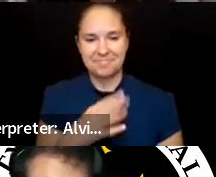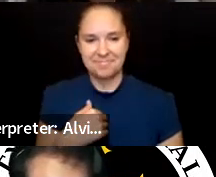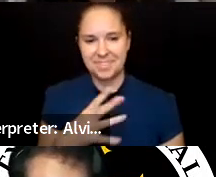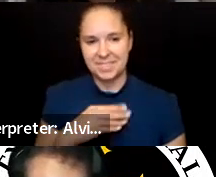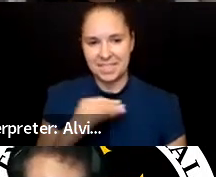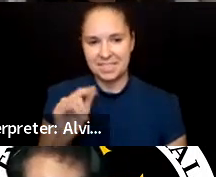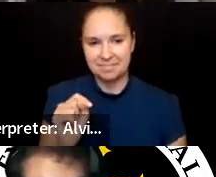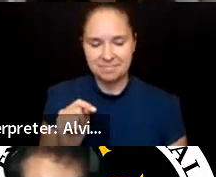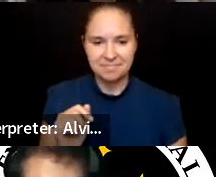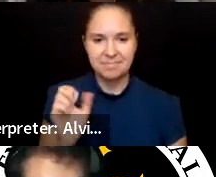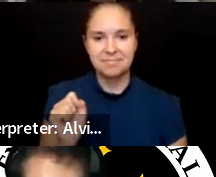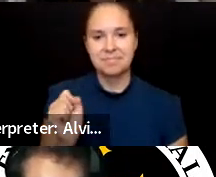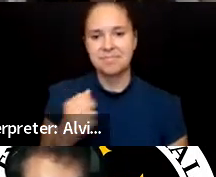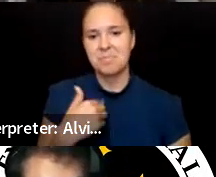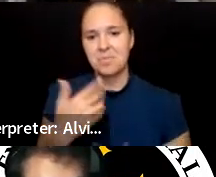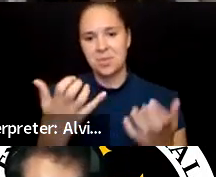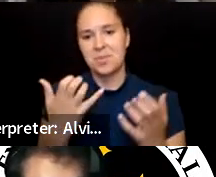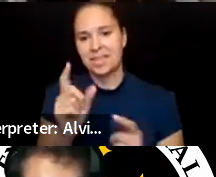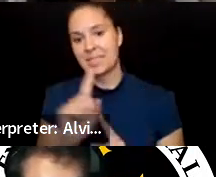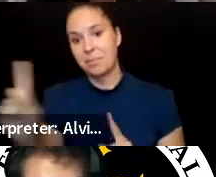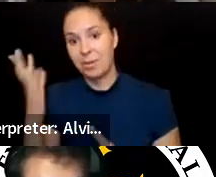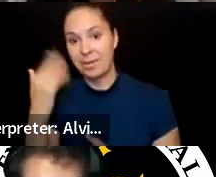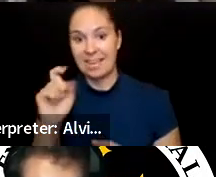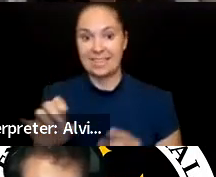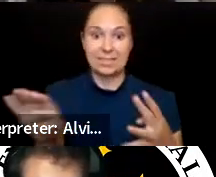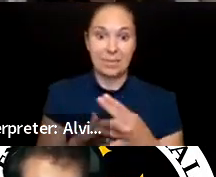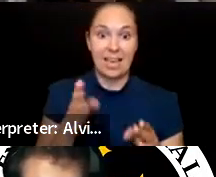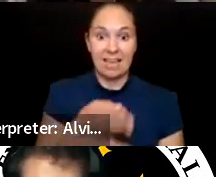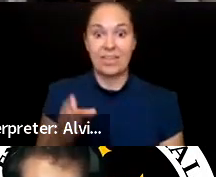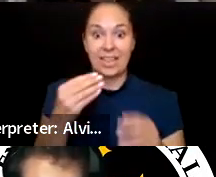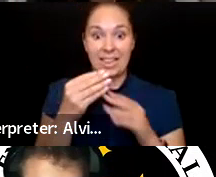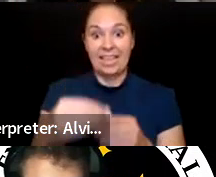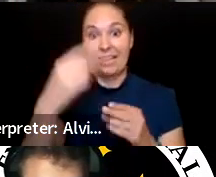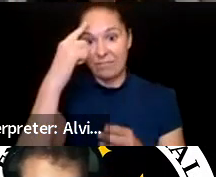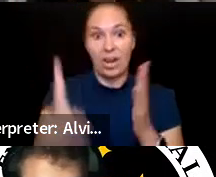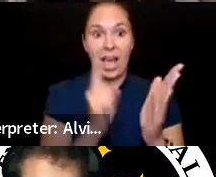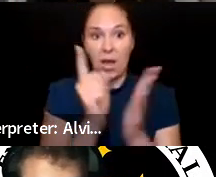that. Yes, I did want to step away because I have to take a break after leading for an hour, but it's okay.